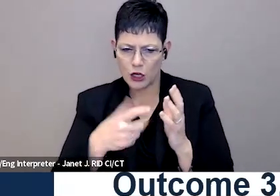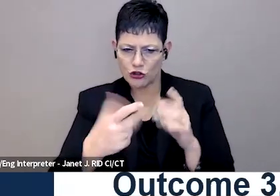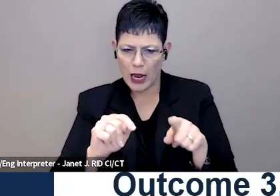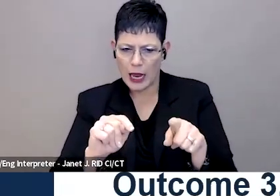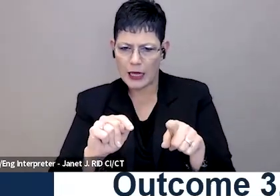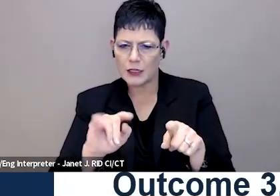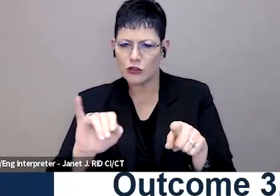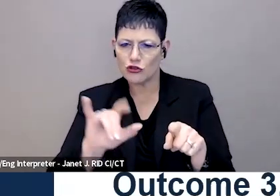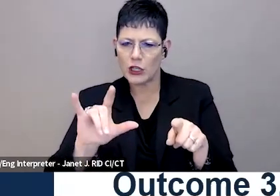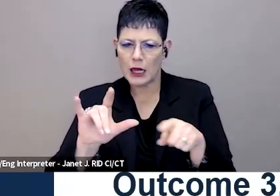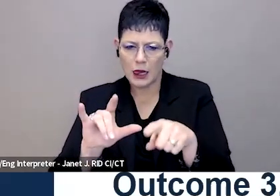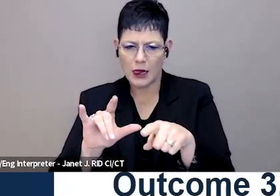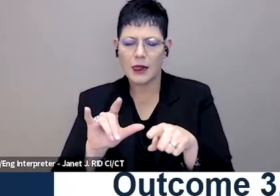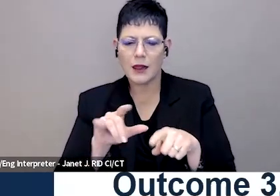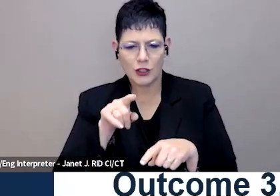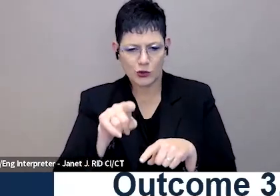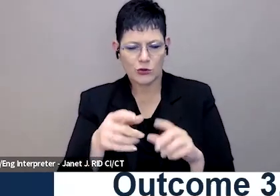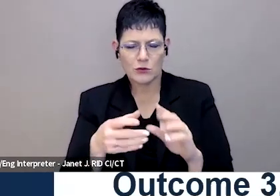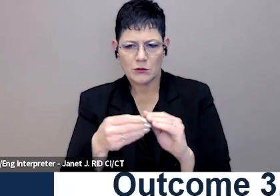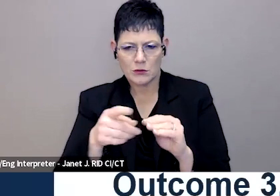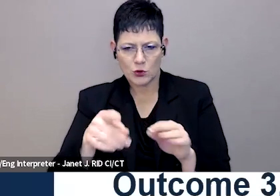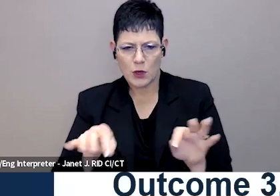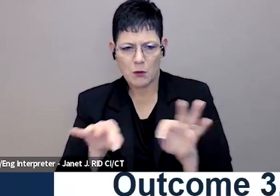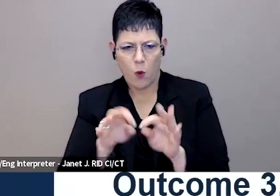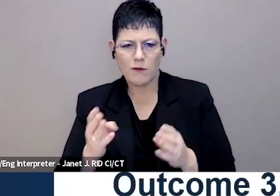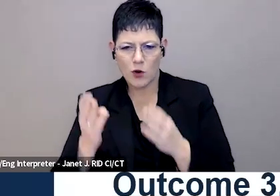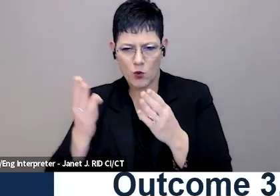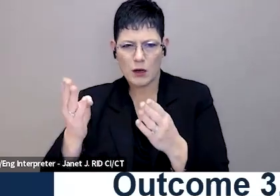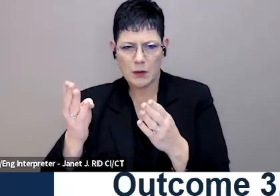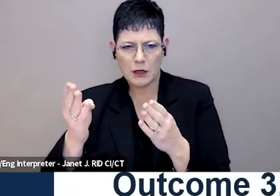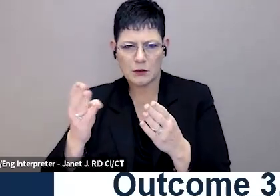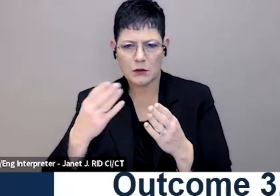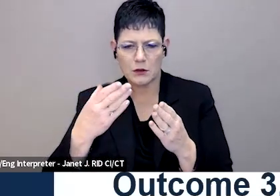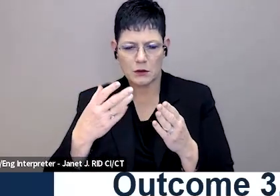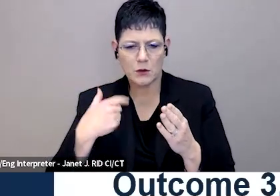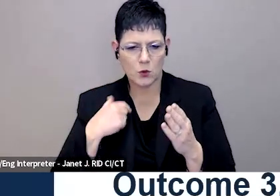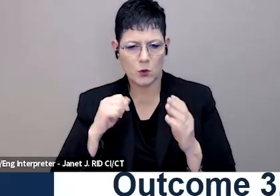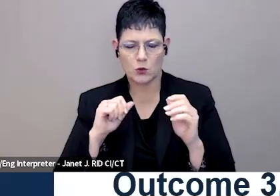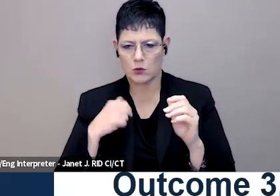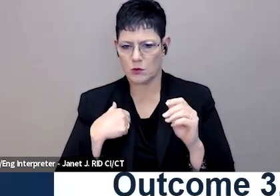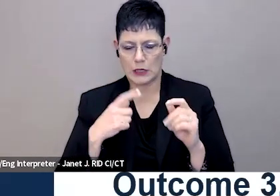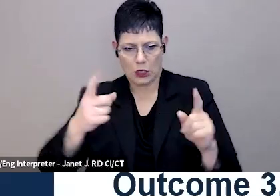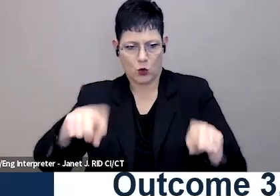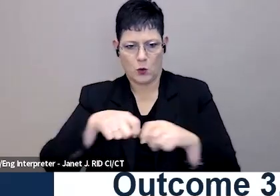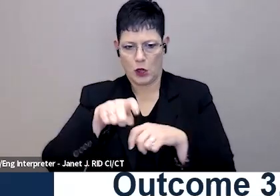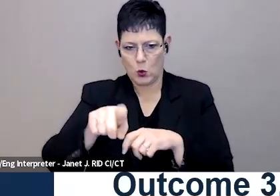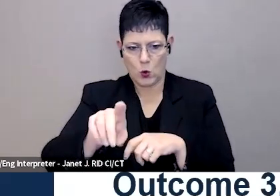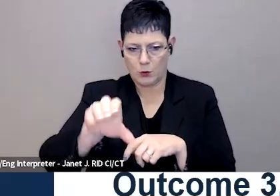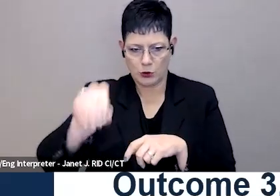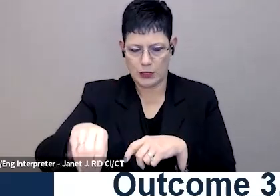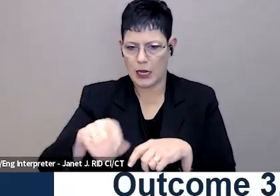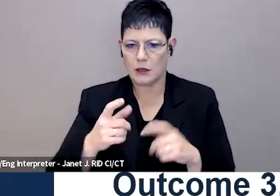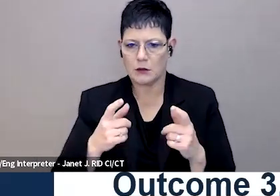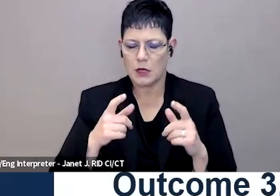Jill Kagan, your really important recommendation, which we completely agree with, the importance